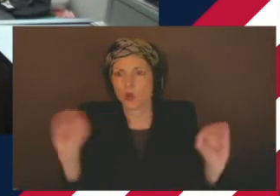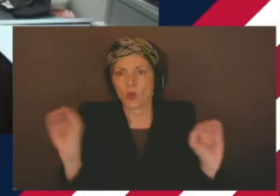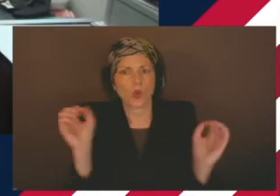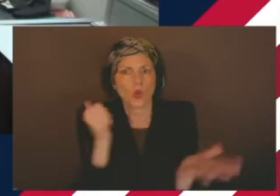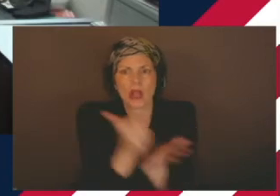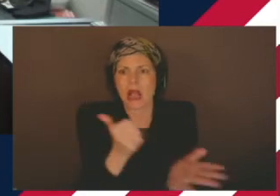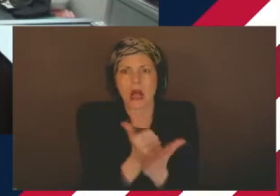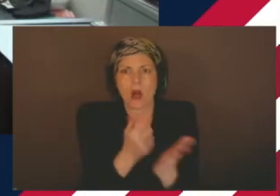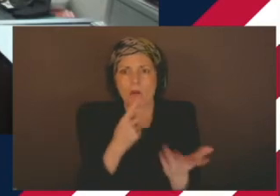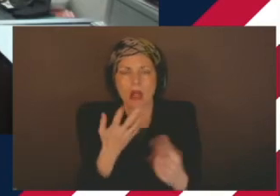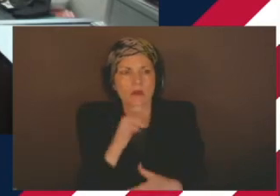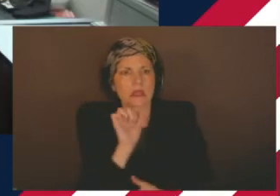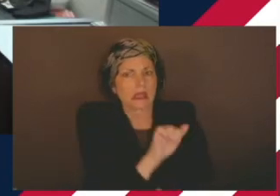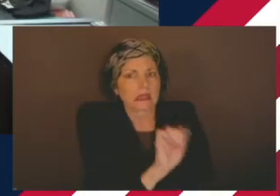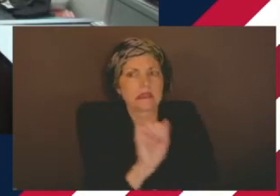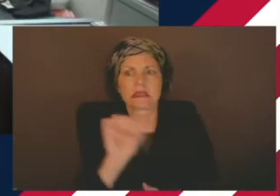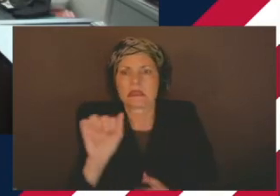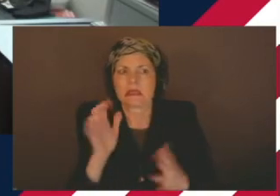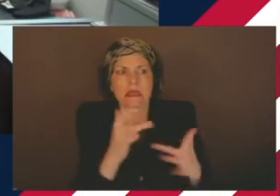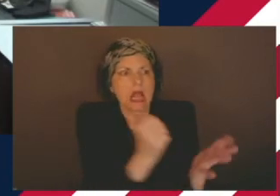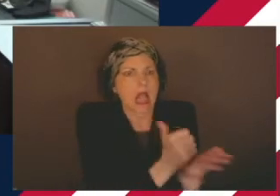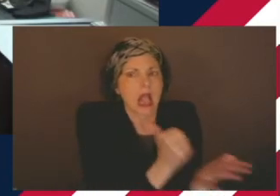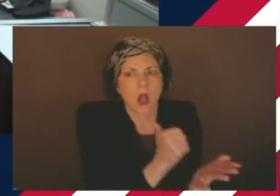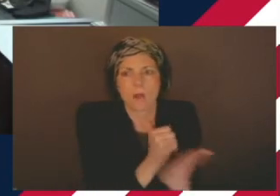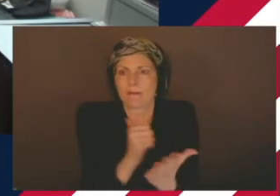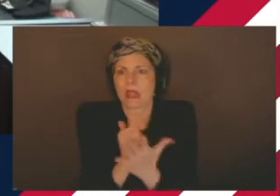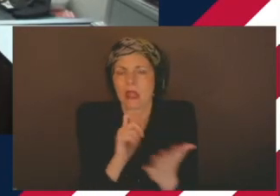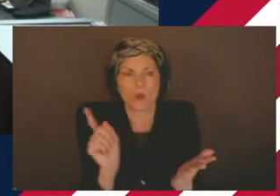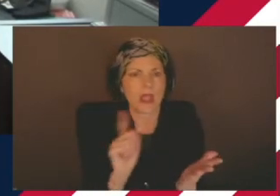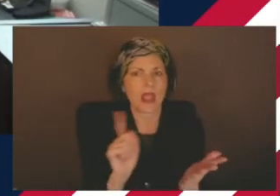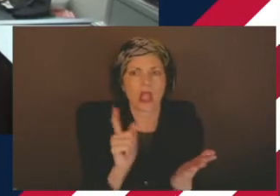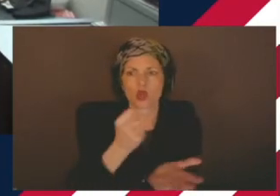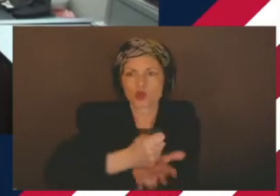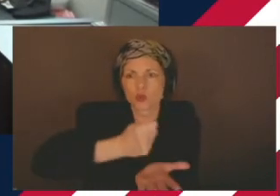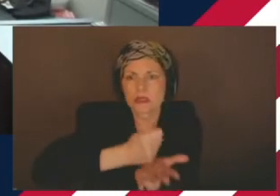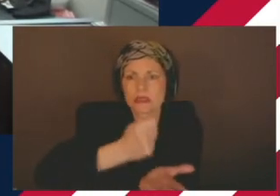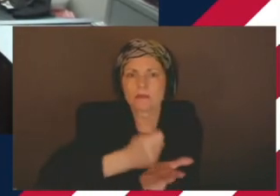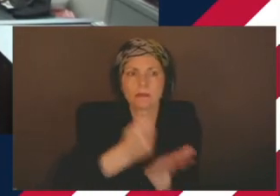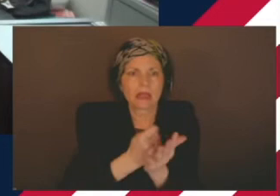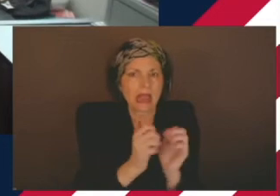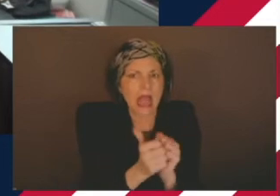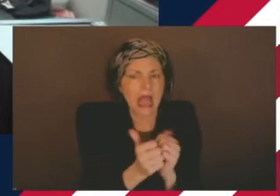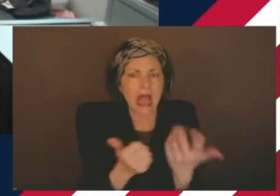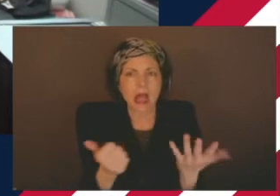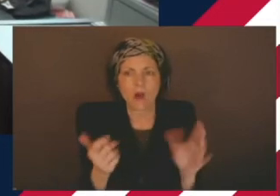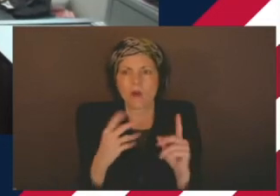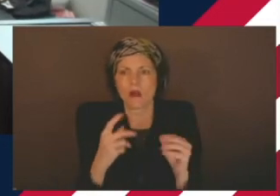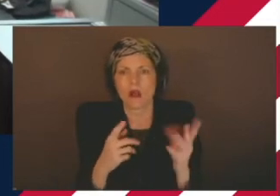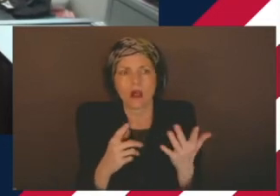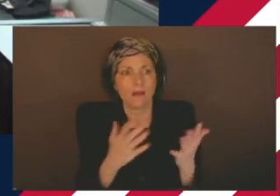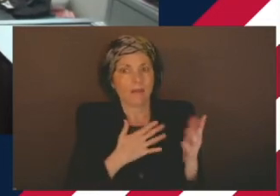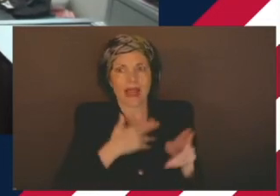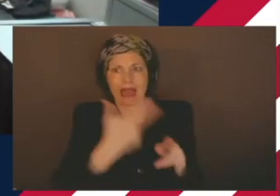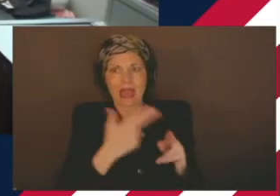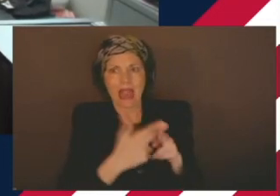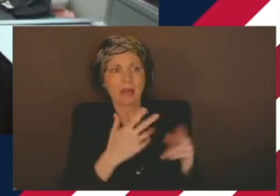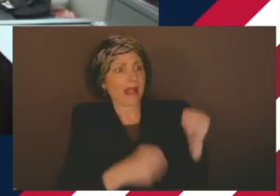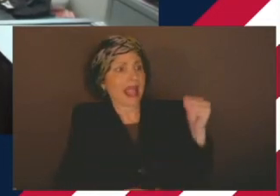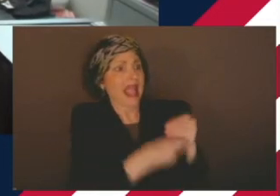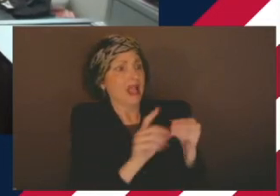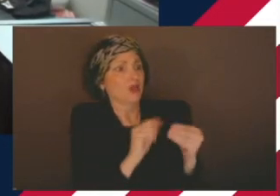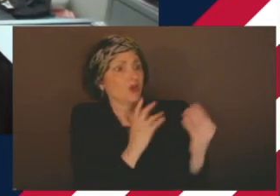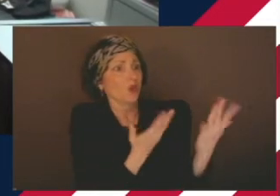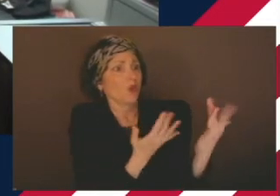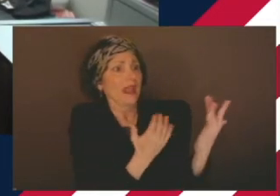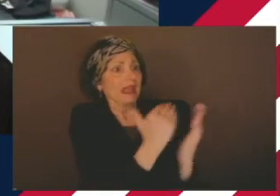facility to try and find treatment. I put my name on waiting lists that seemed like they stretched for